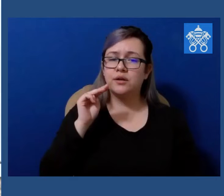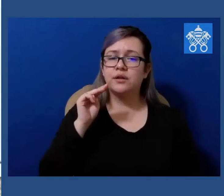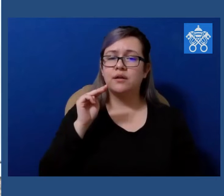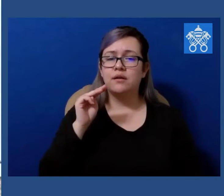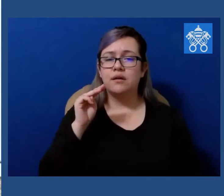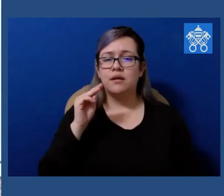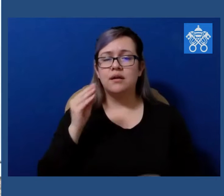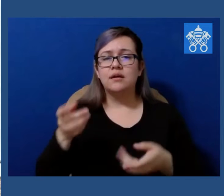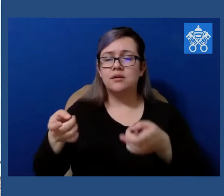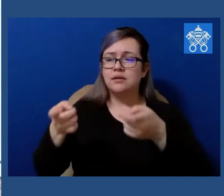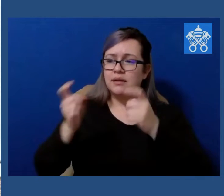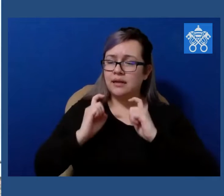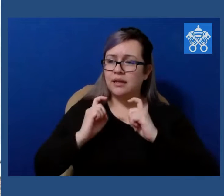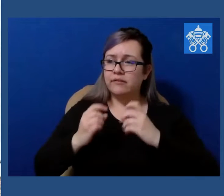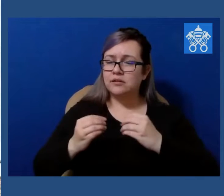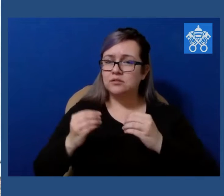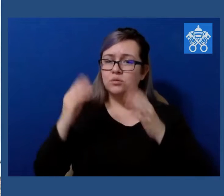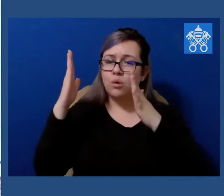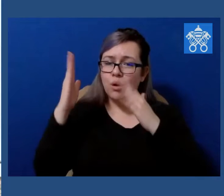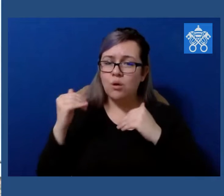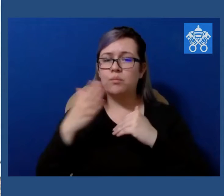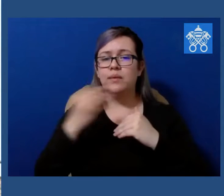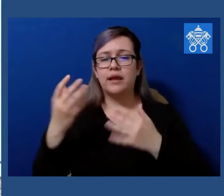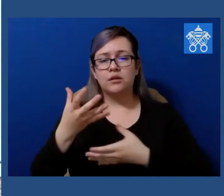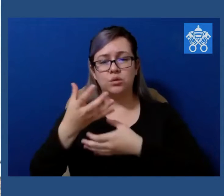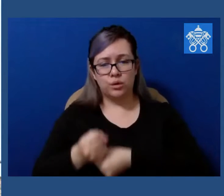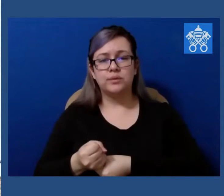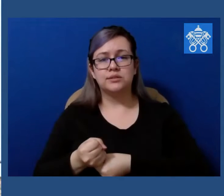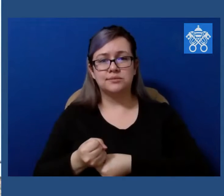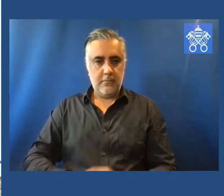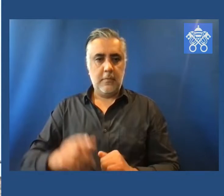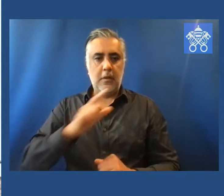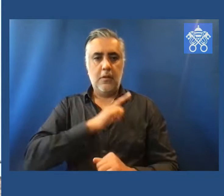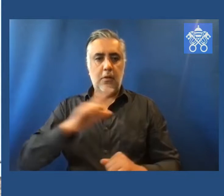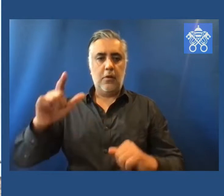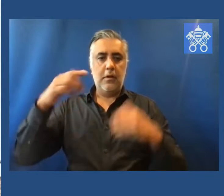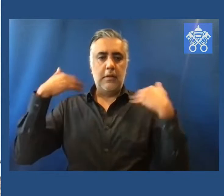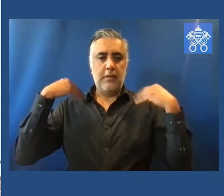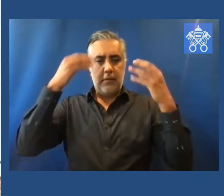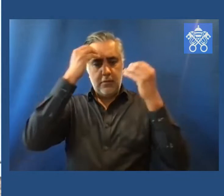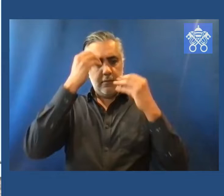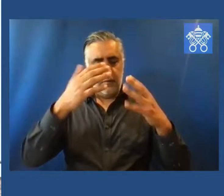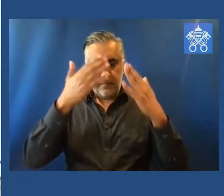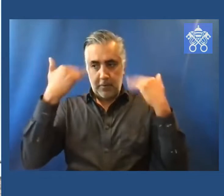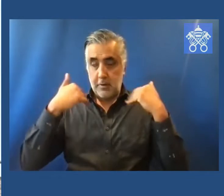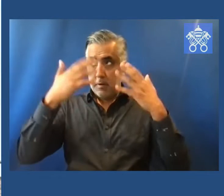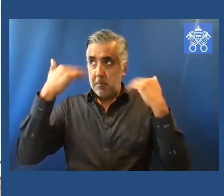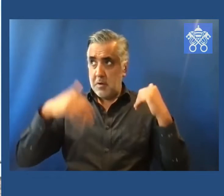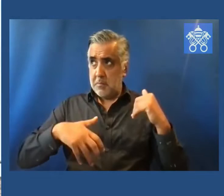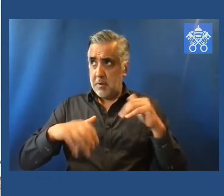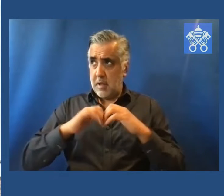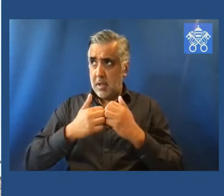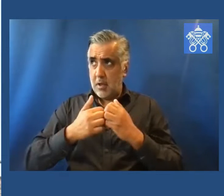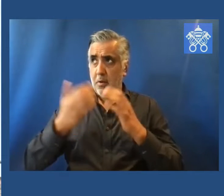courage and kindle in us the desire for conversion. et concepit